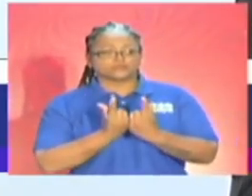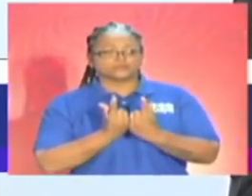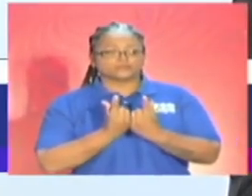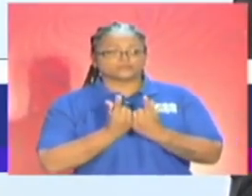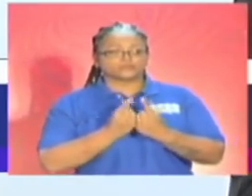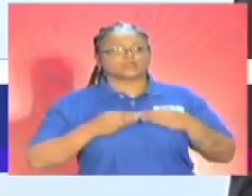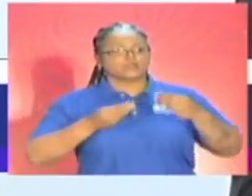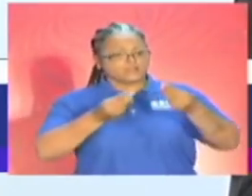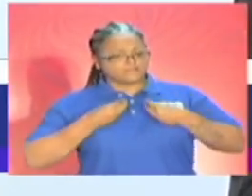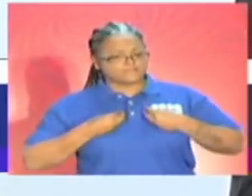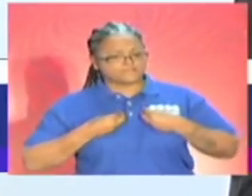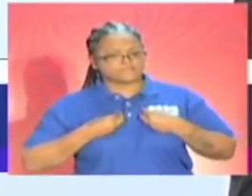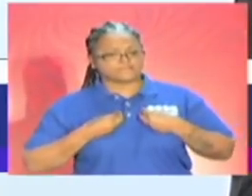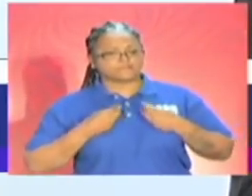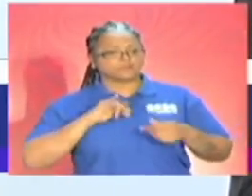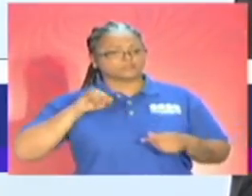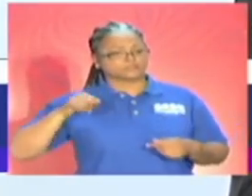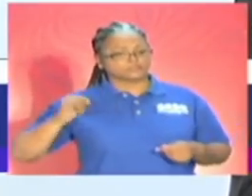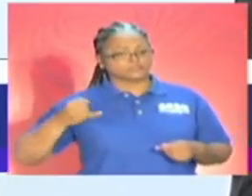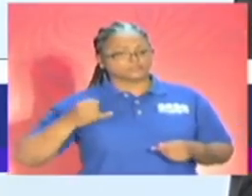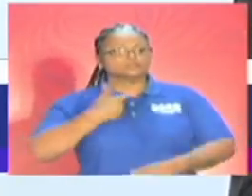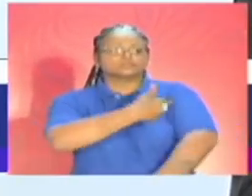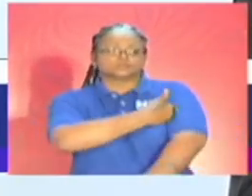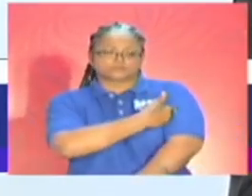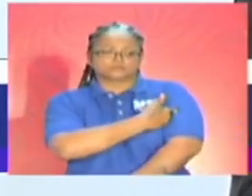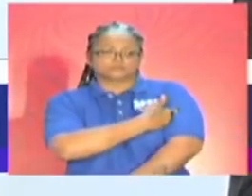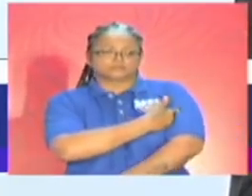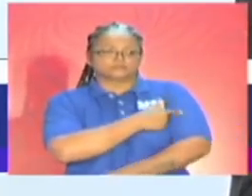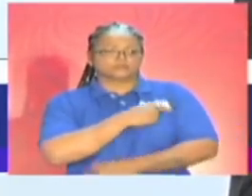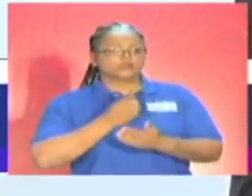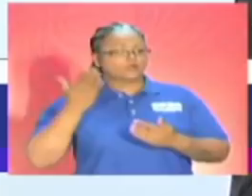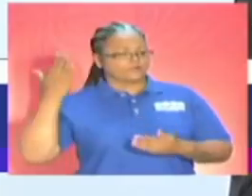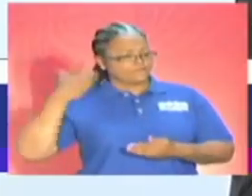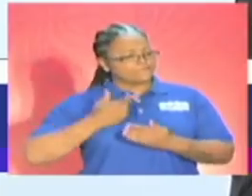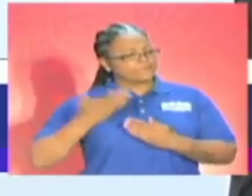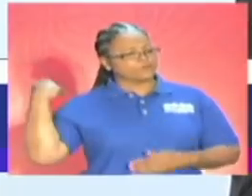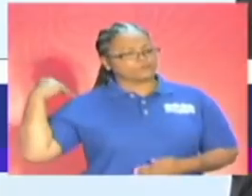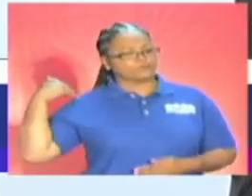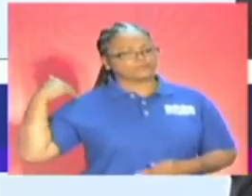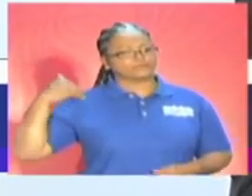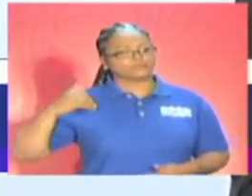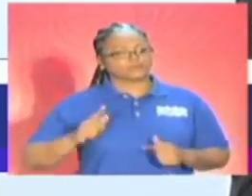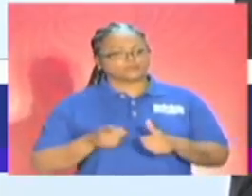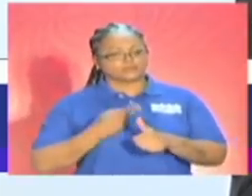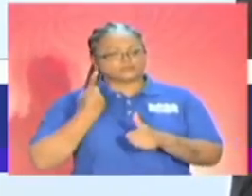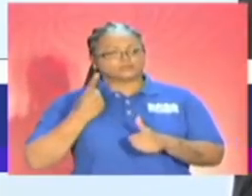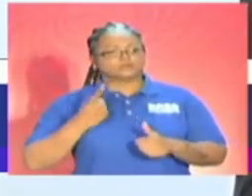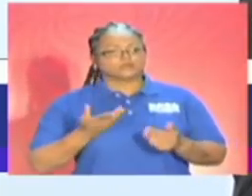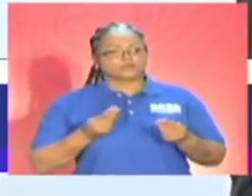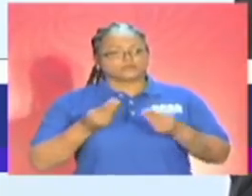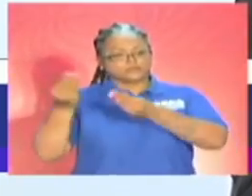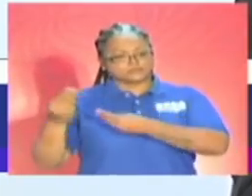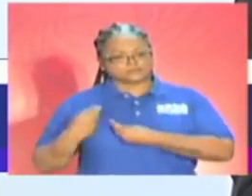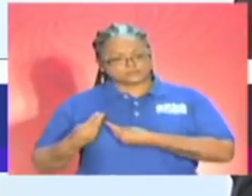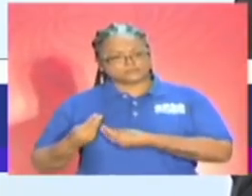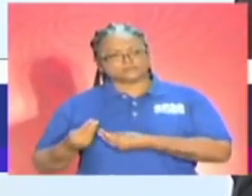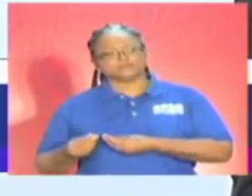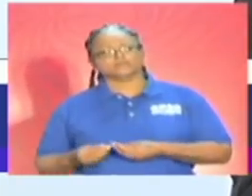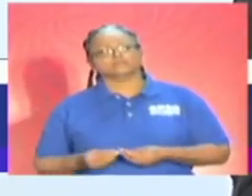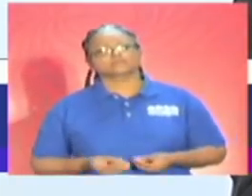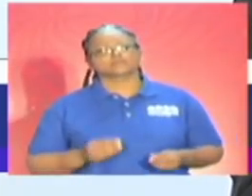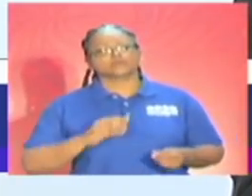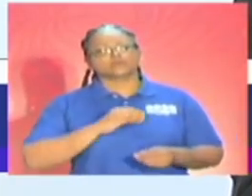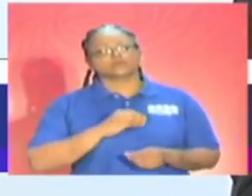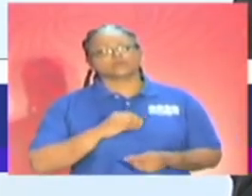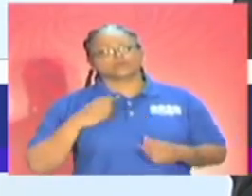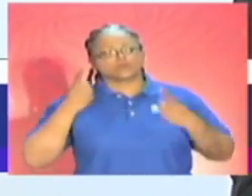A lot of the arrangements, even for the Pfizer, it was a first tranche of vaccines as well. we have to look at what is happening globally,